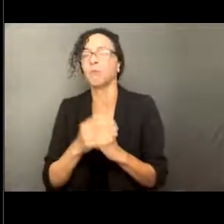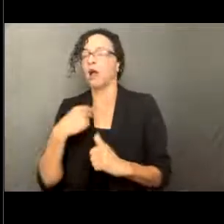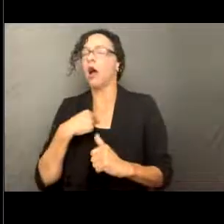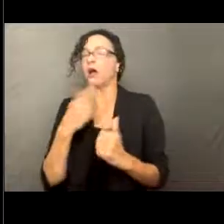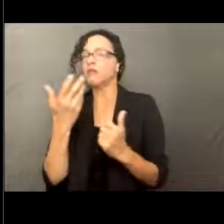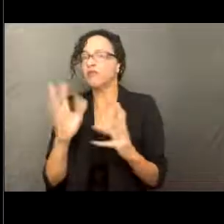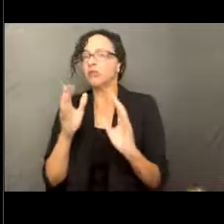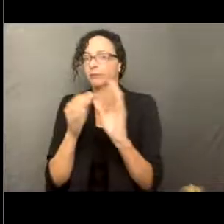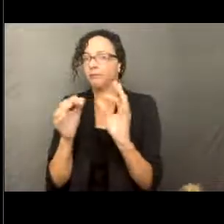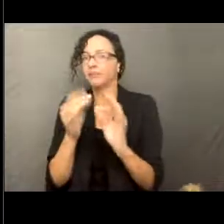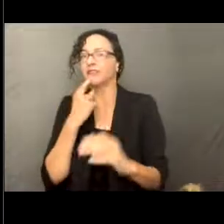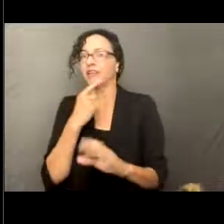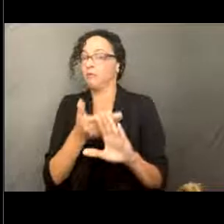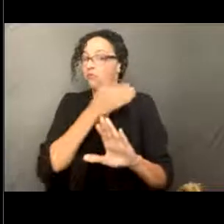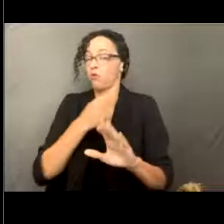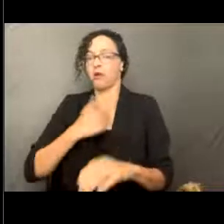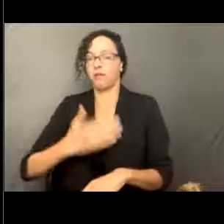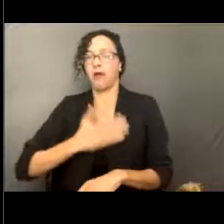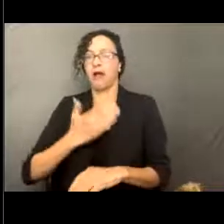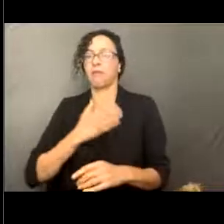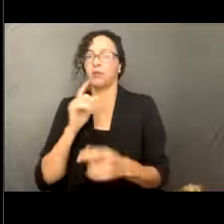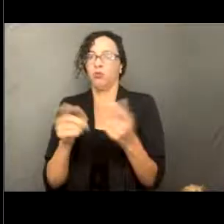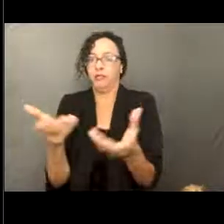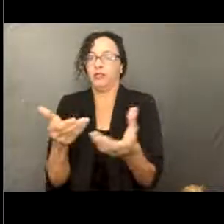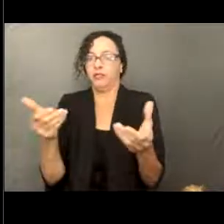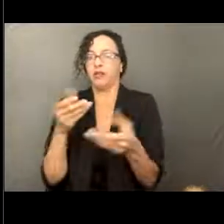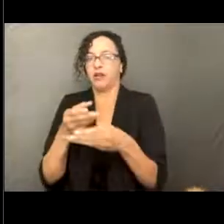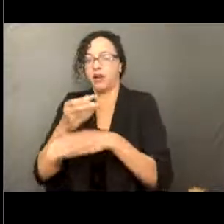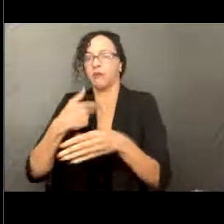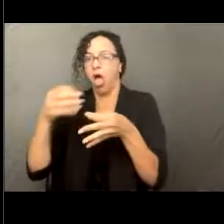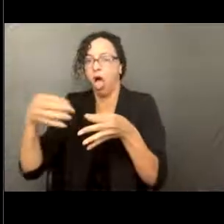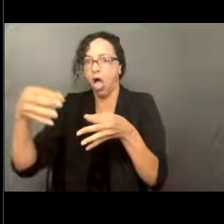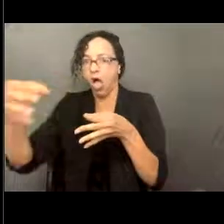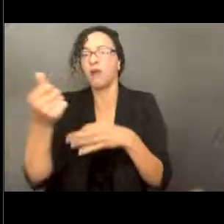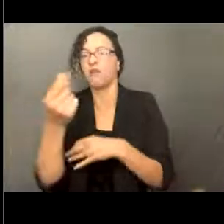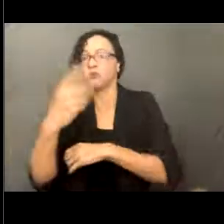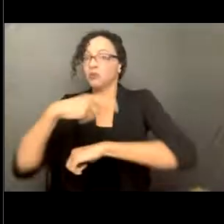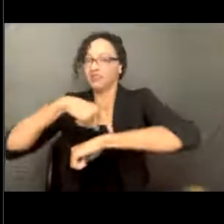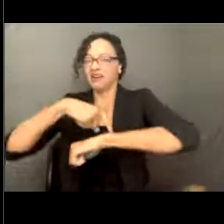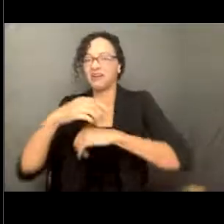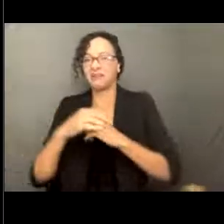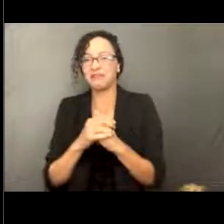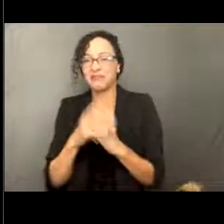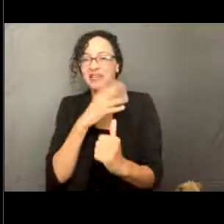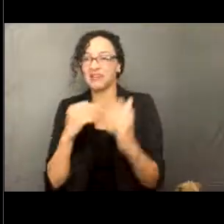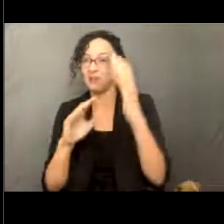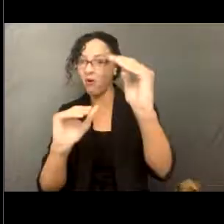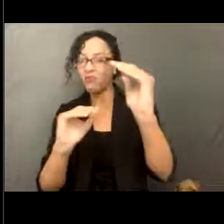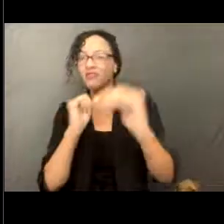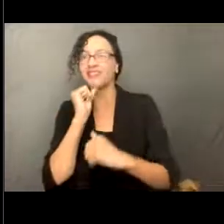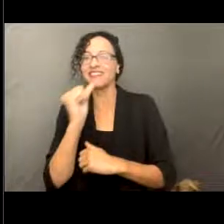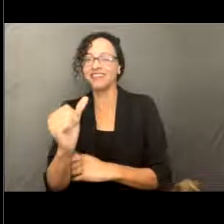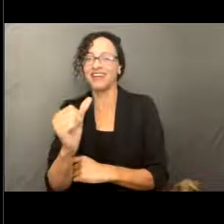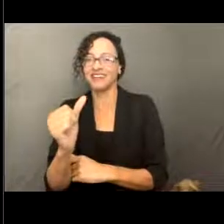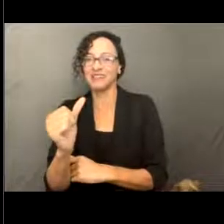here after having postponed this a number of times. And hopefully it's not, a